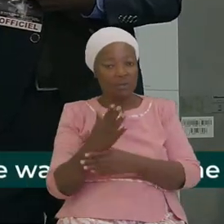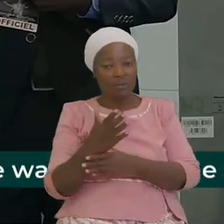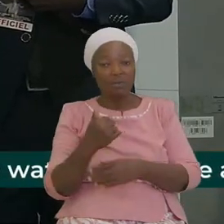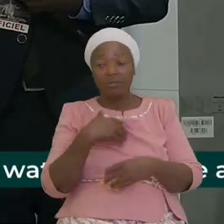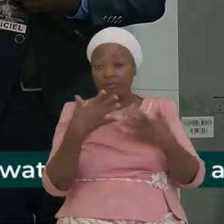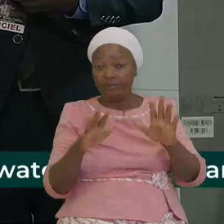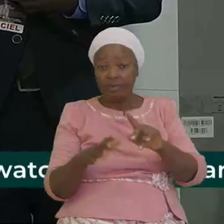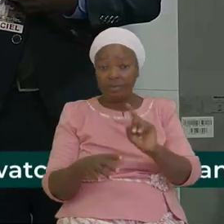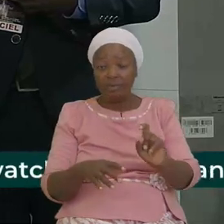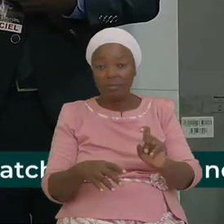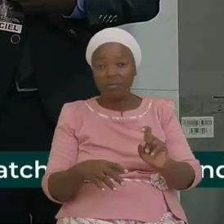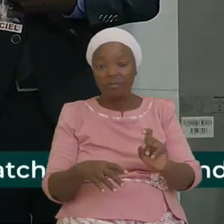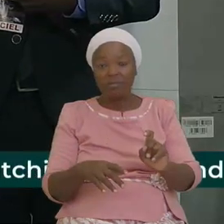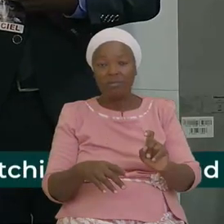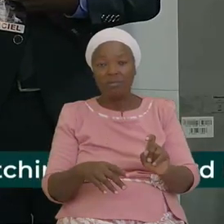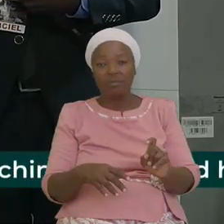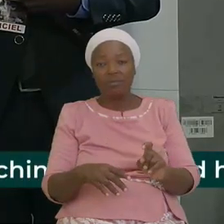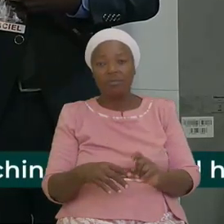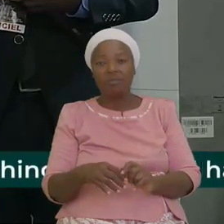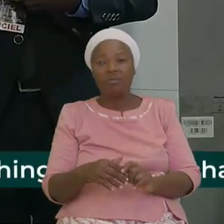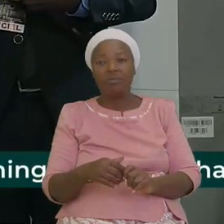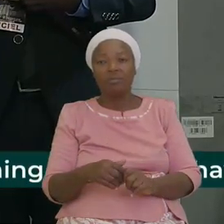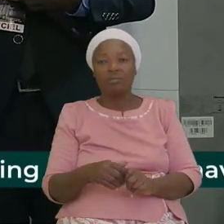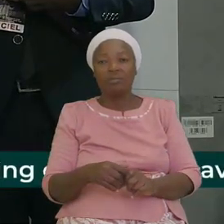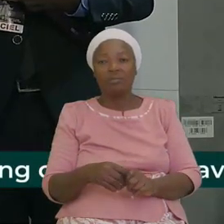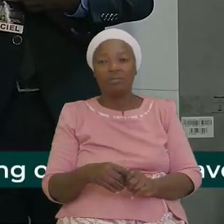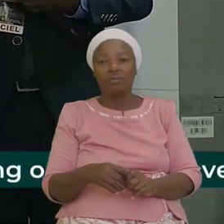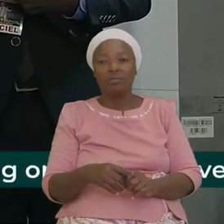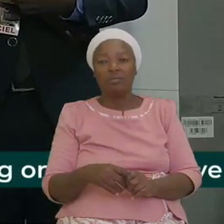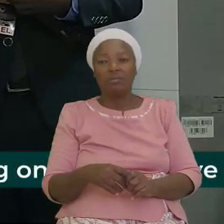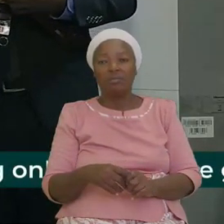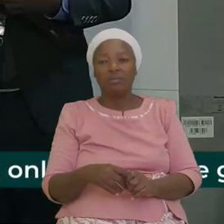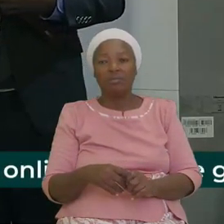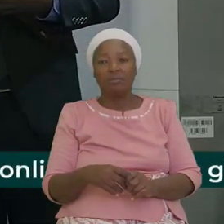At the right hand, have you finished? Just wave your hand.